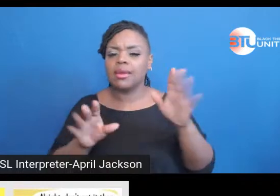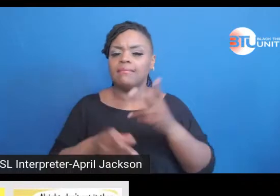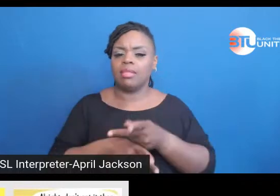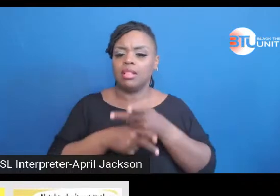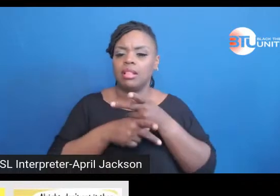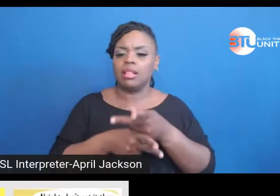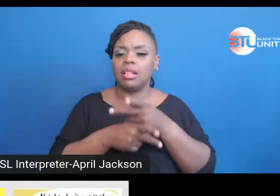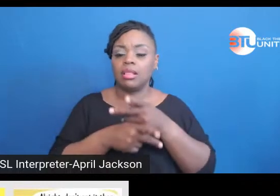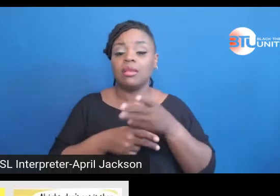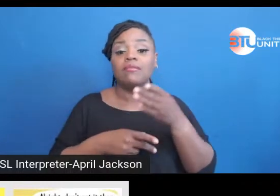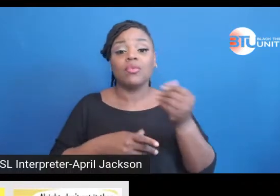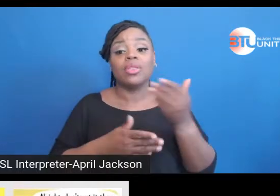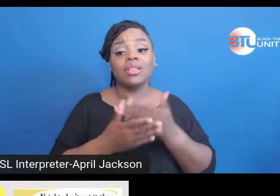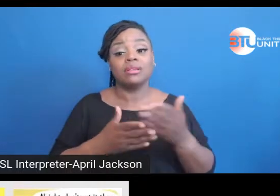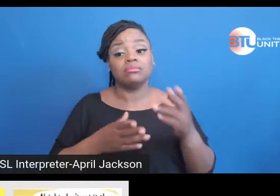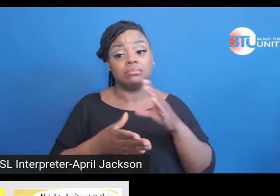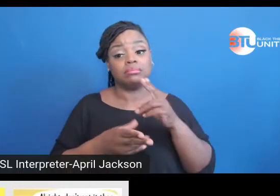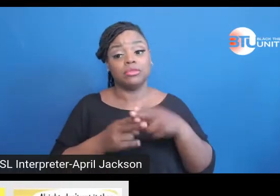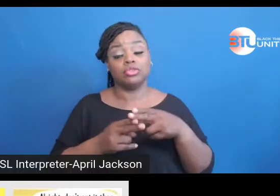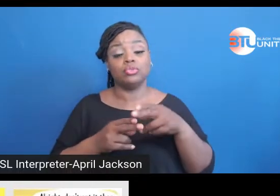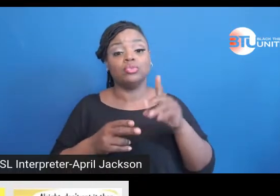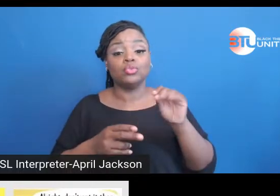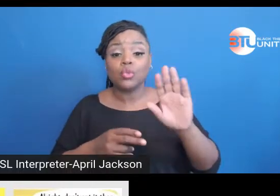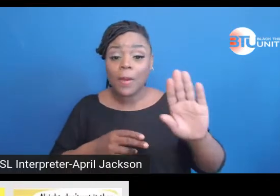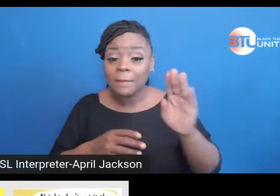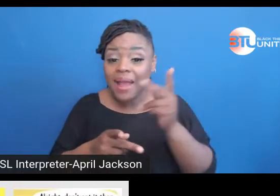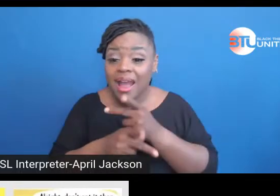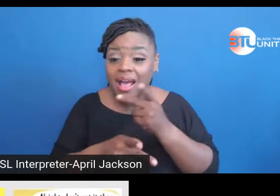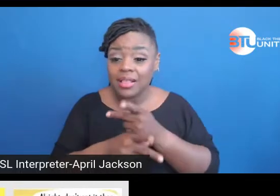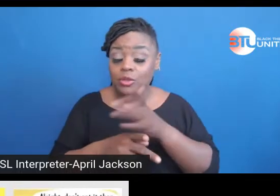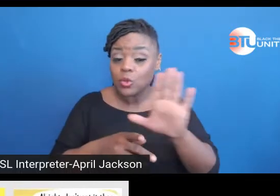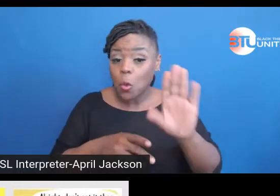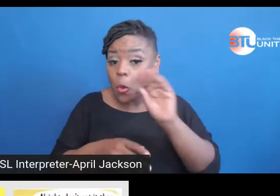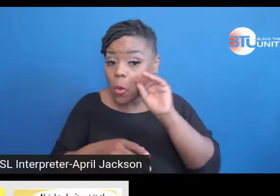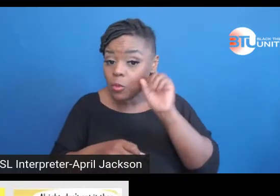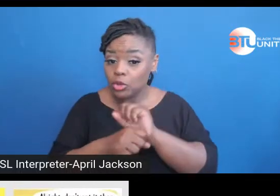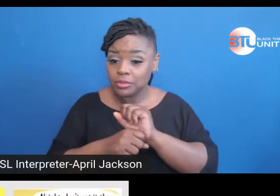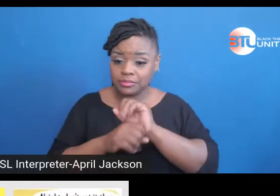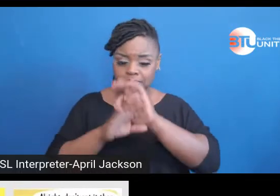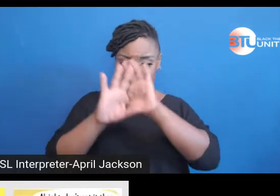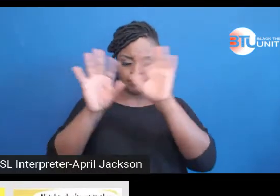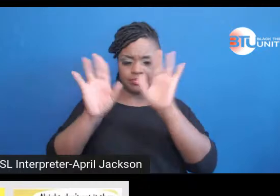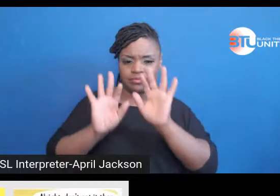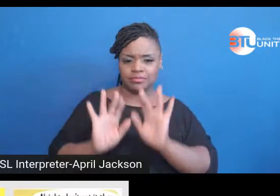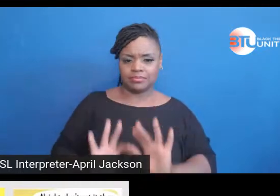math homework in terms of, try to pay attention to the numbers